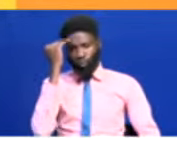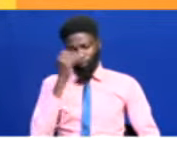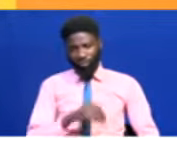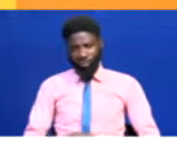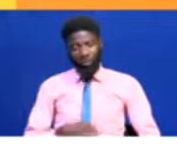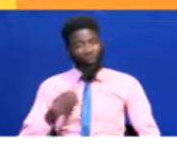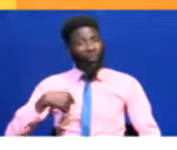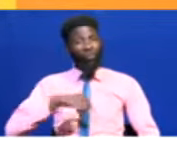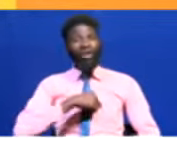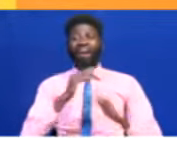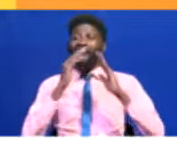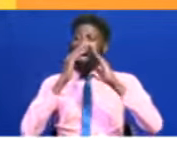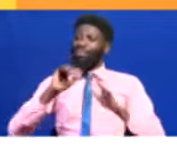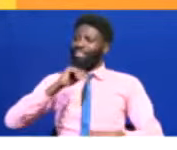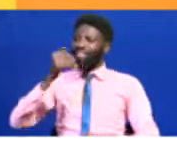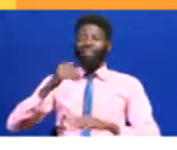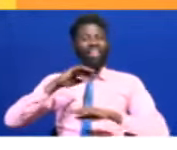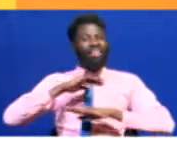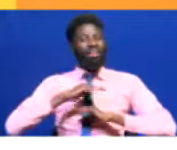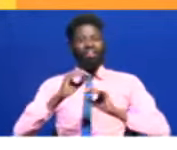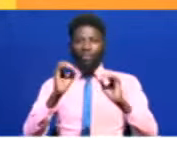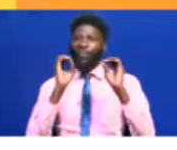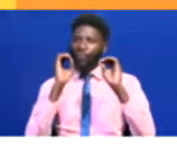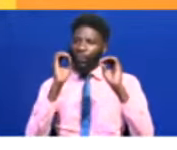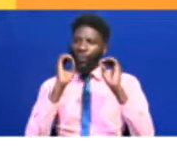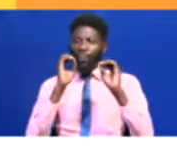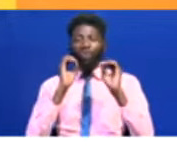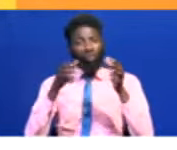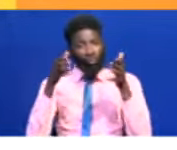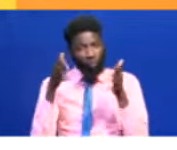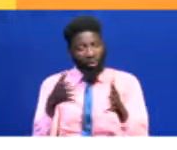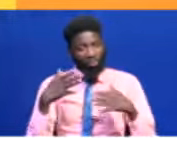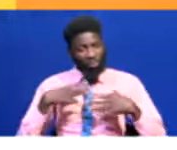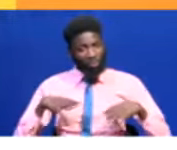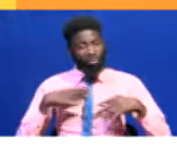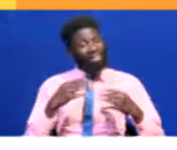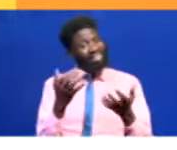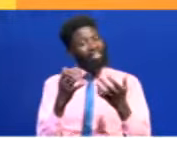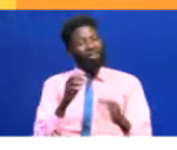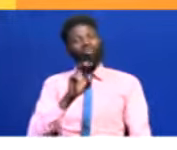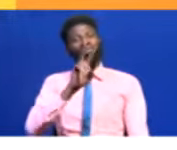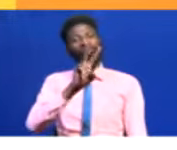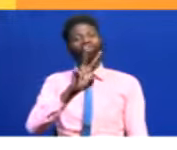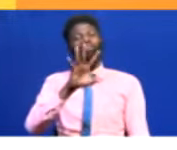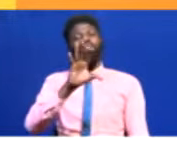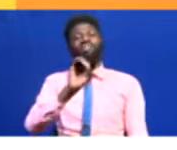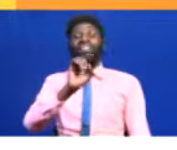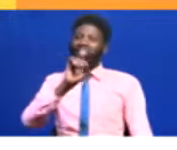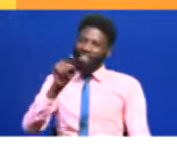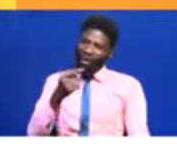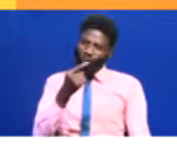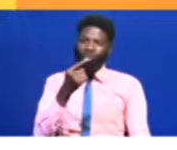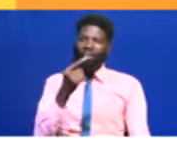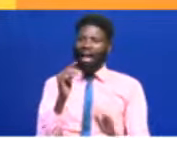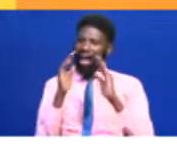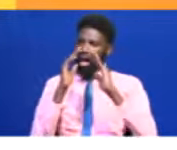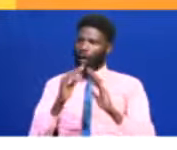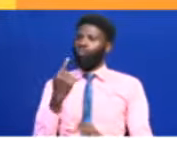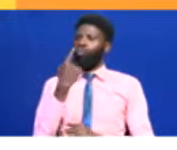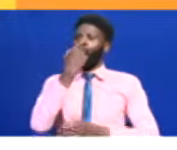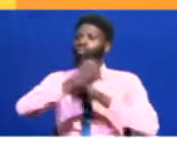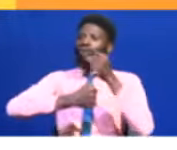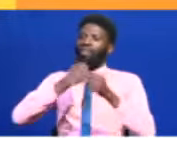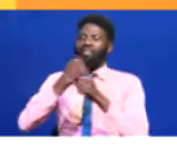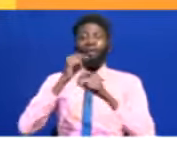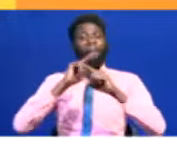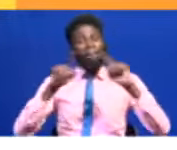houses in urban areas. The demand today is 250,000 units per year. But what